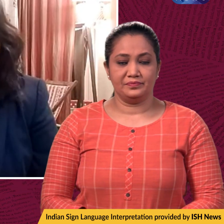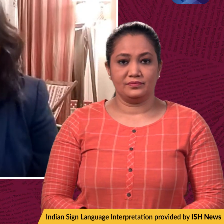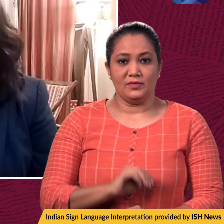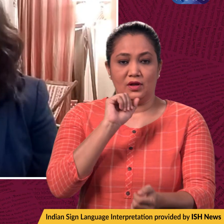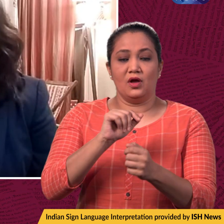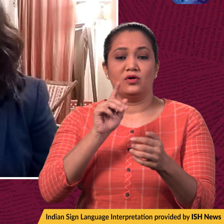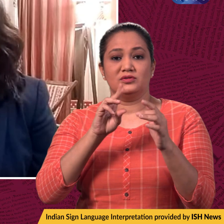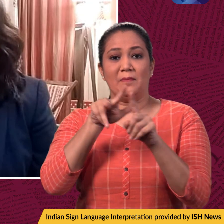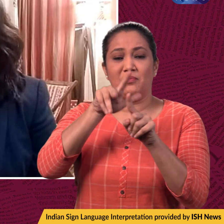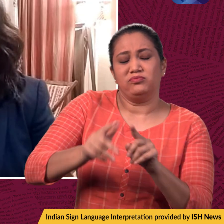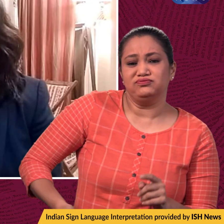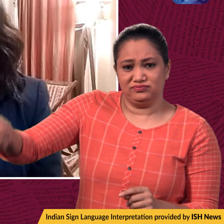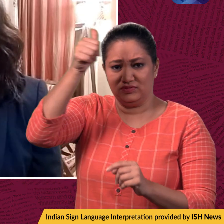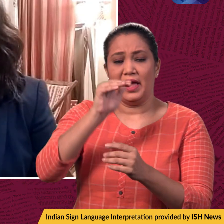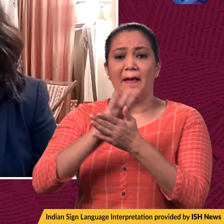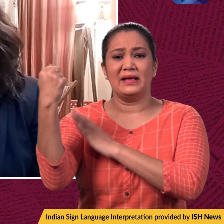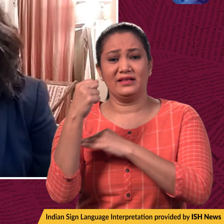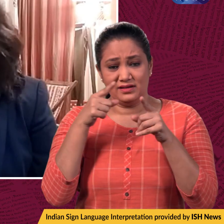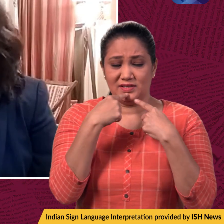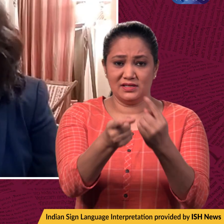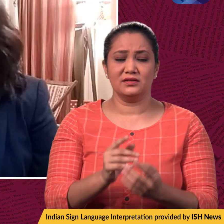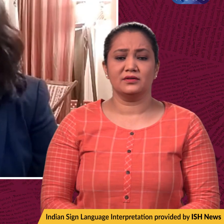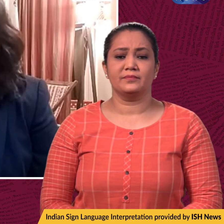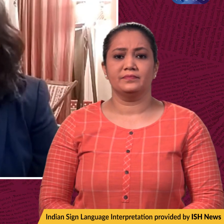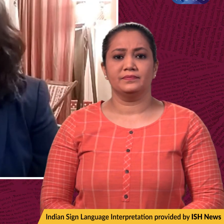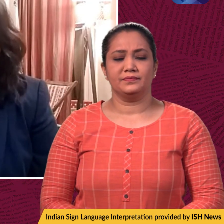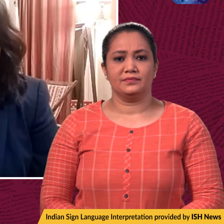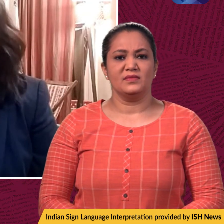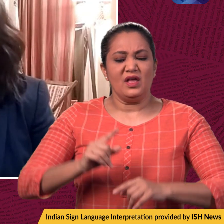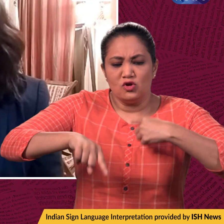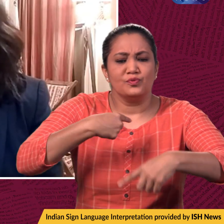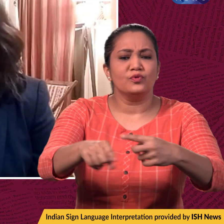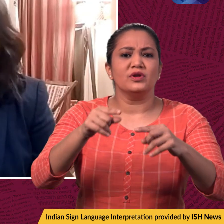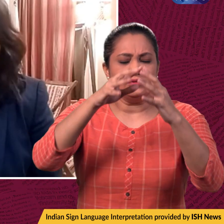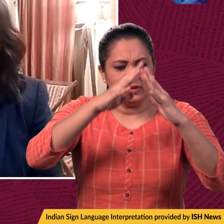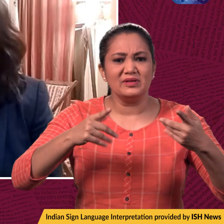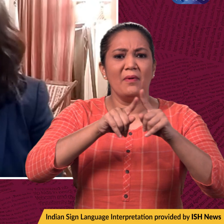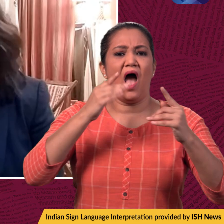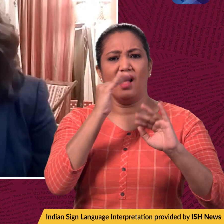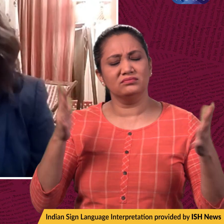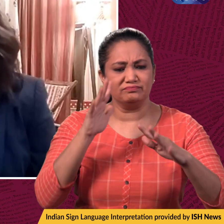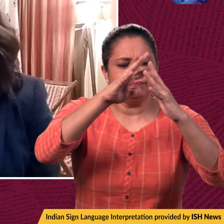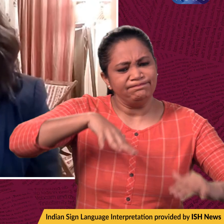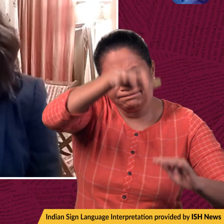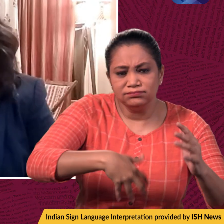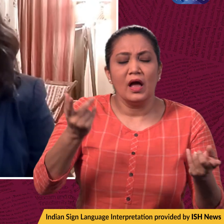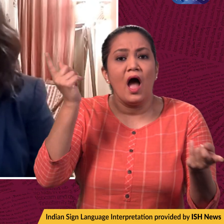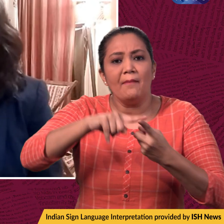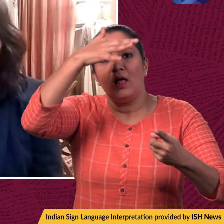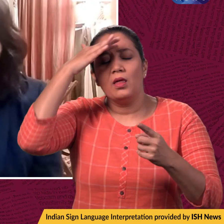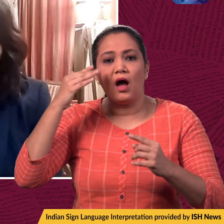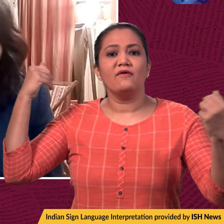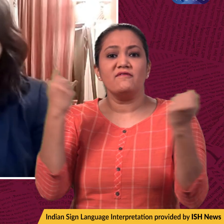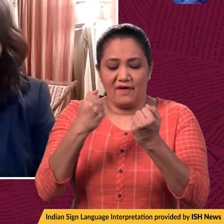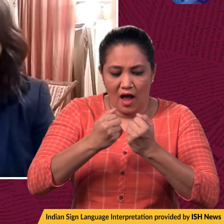chief municipal officer of Himmatnagar has said that this is a routine anti-encroachment drive, but incidentally, it happens